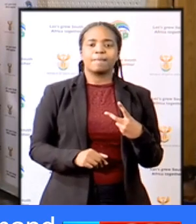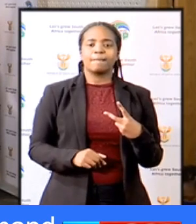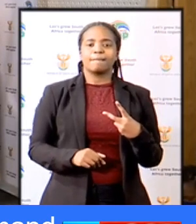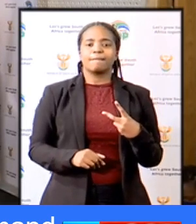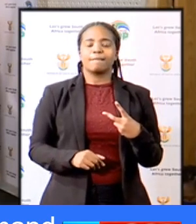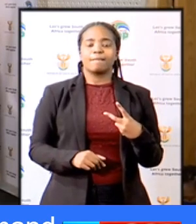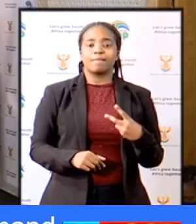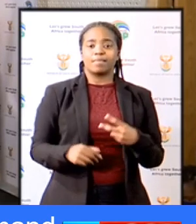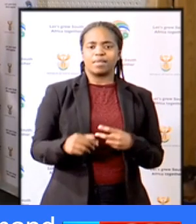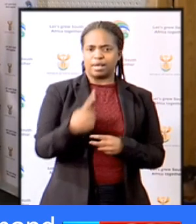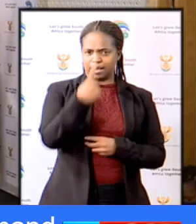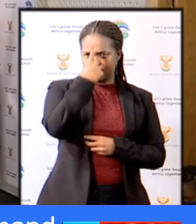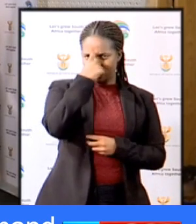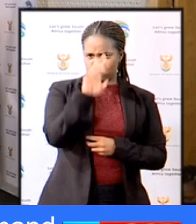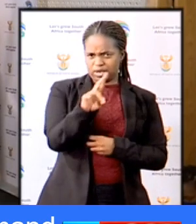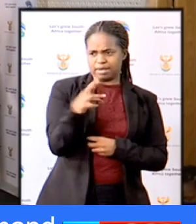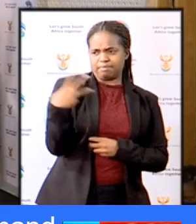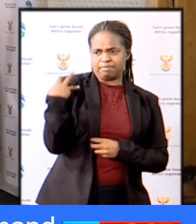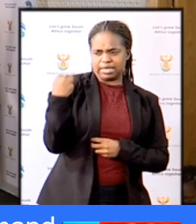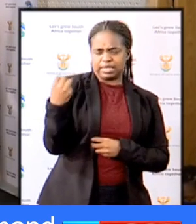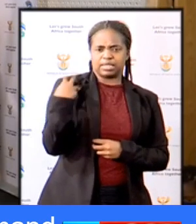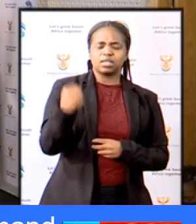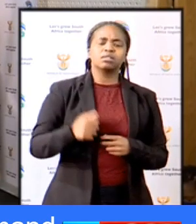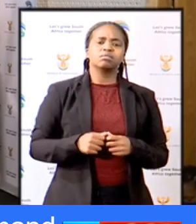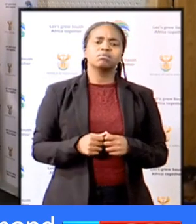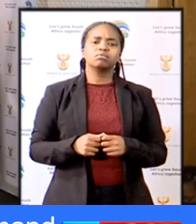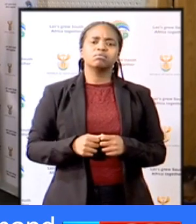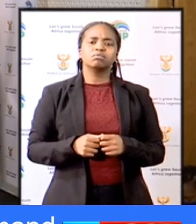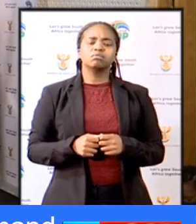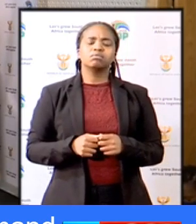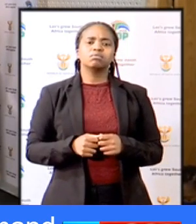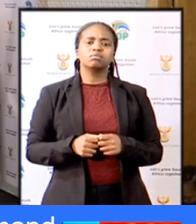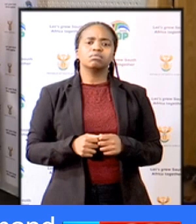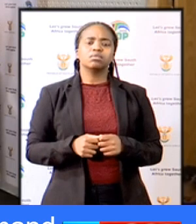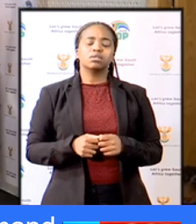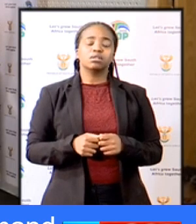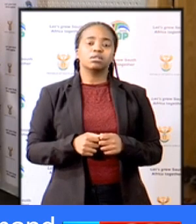Particularly Minister Lamola, the special proclamation